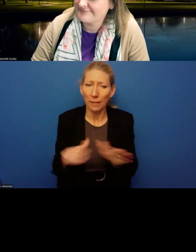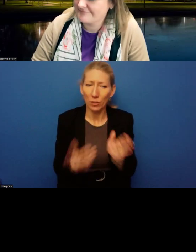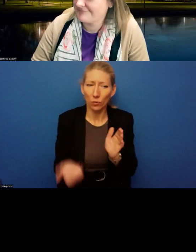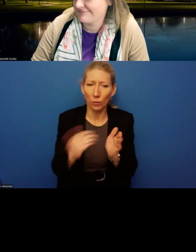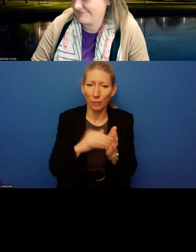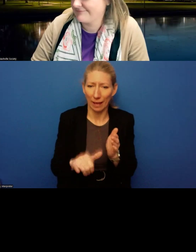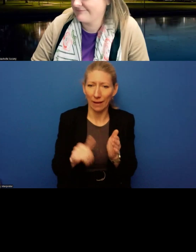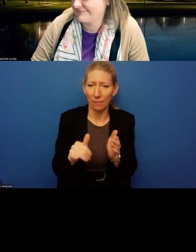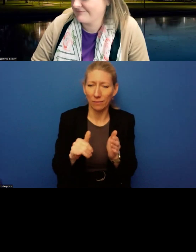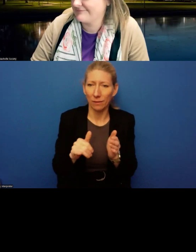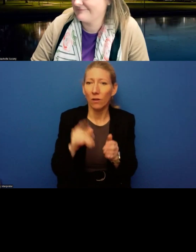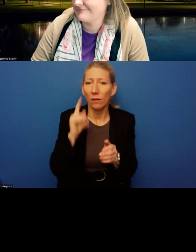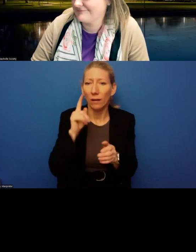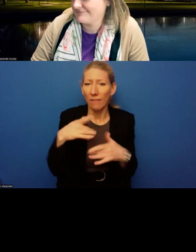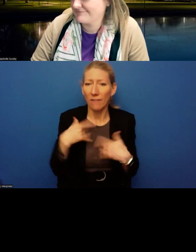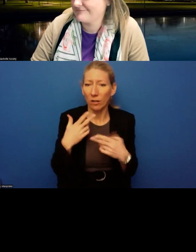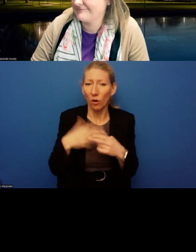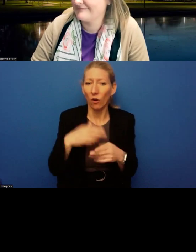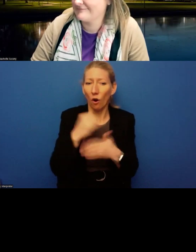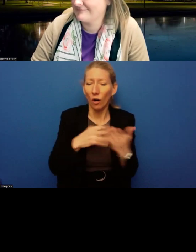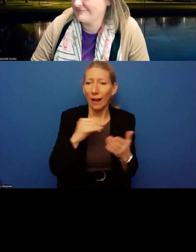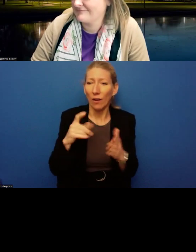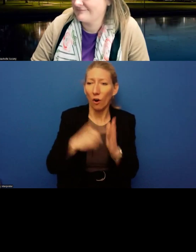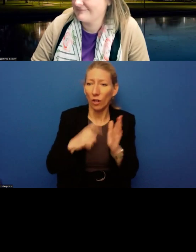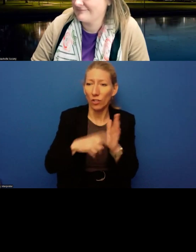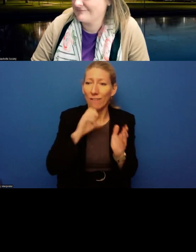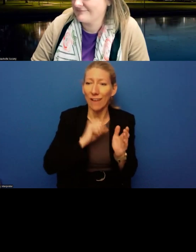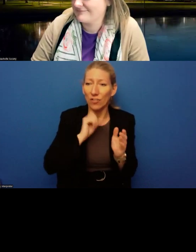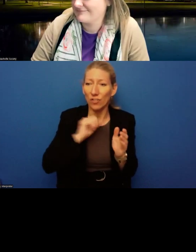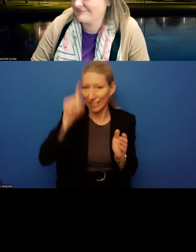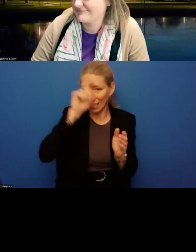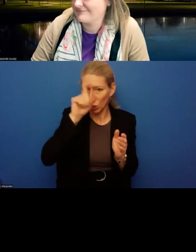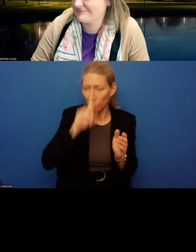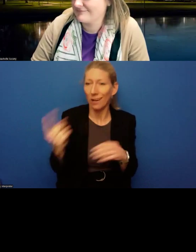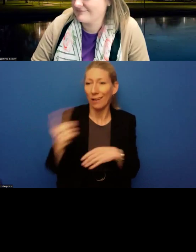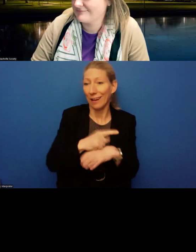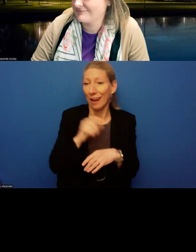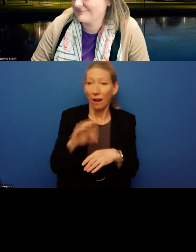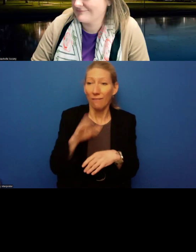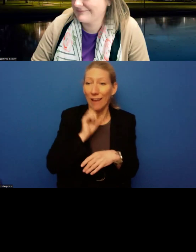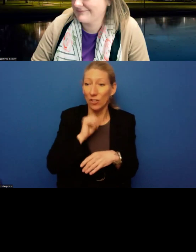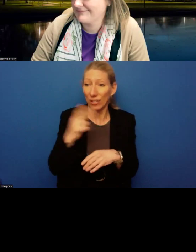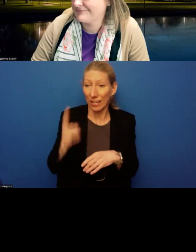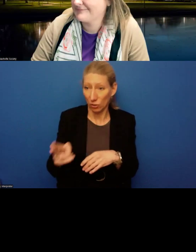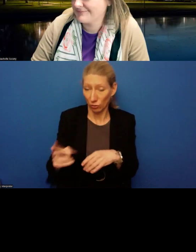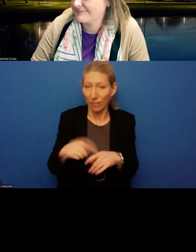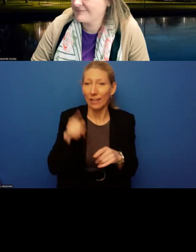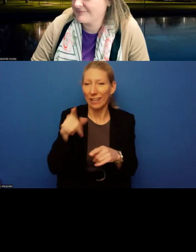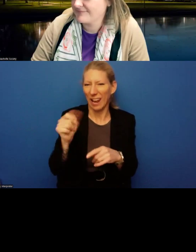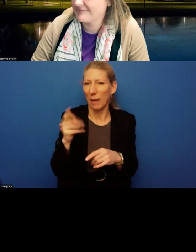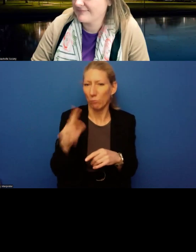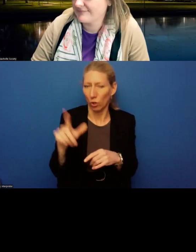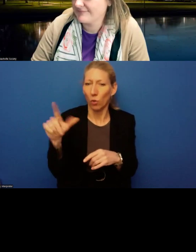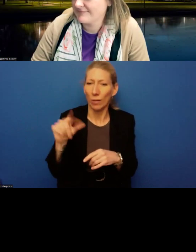event called the Art and Archaeology of Ancient Egypt, a day of hands-on history, in April at the Louisiana Art and